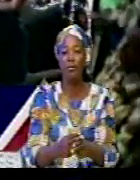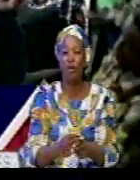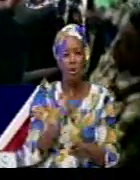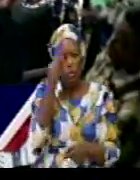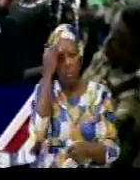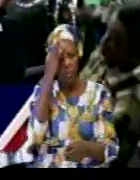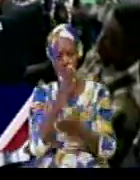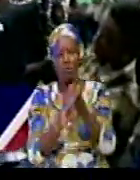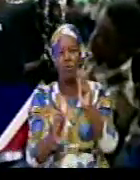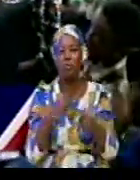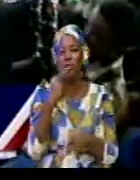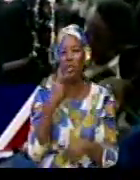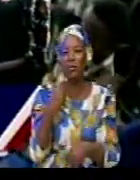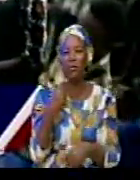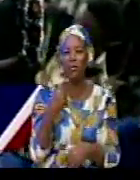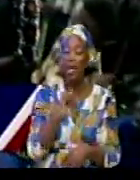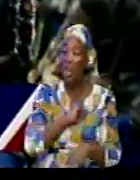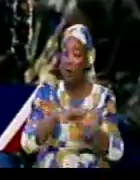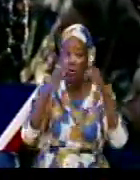miracle today.